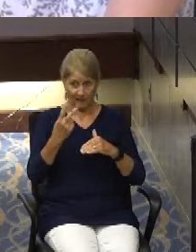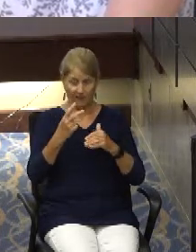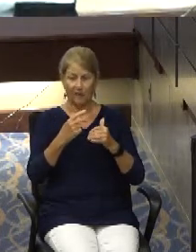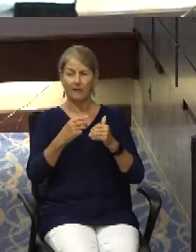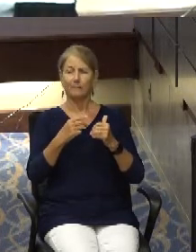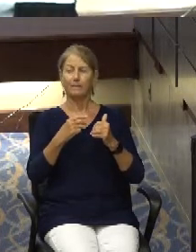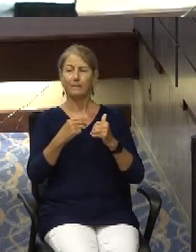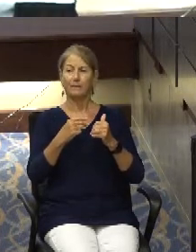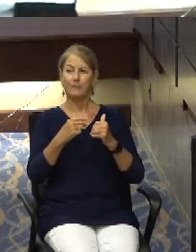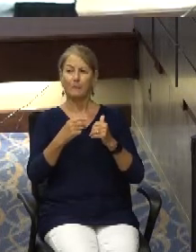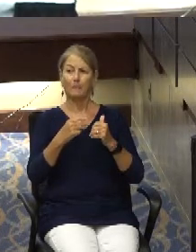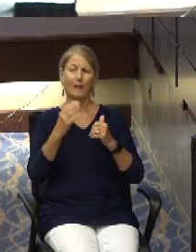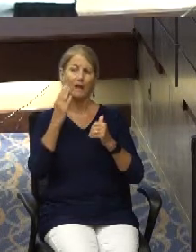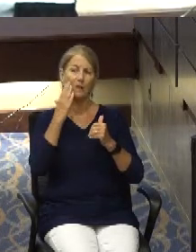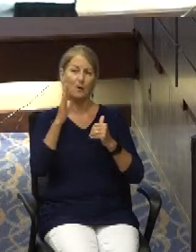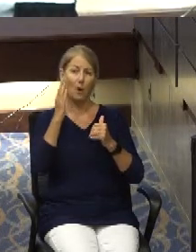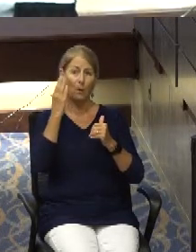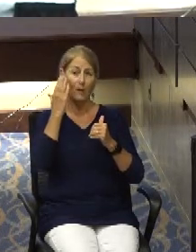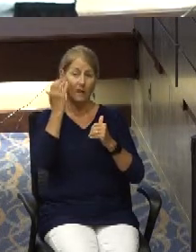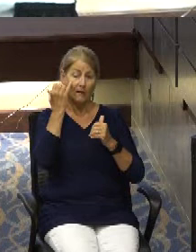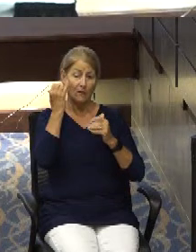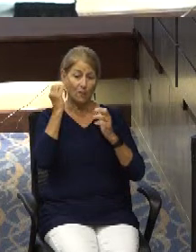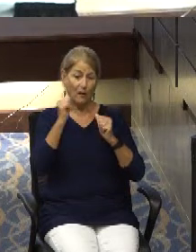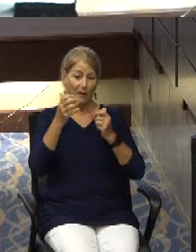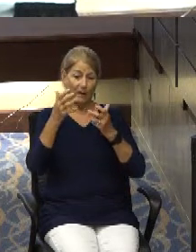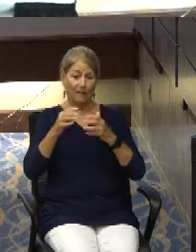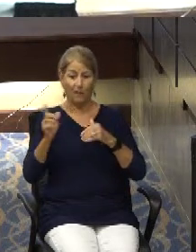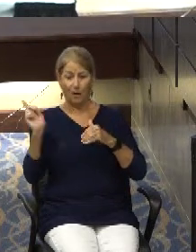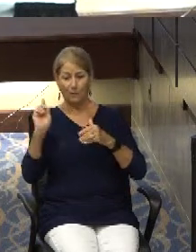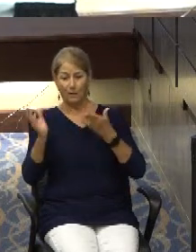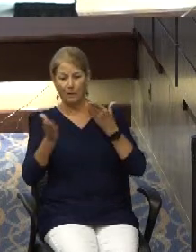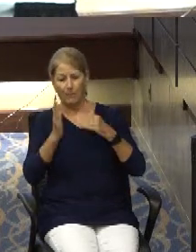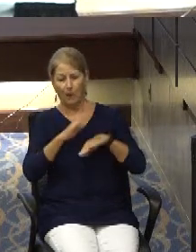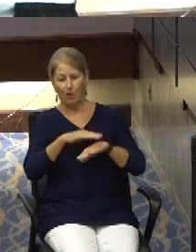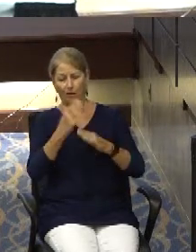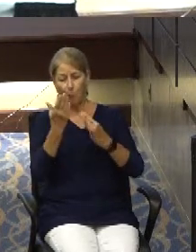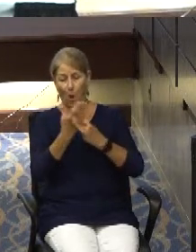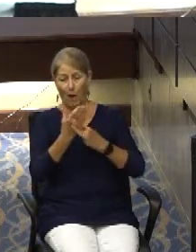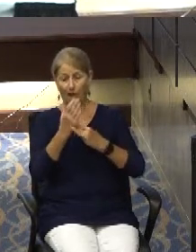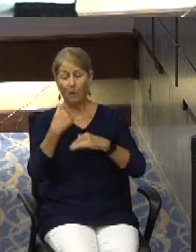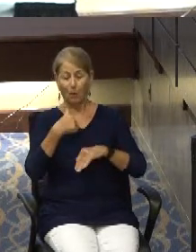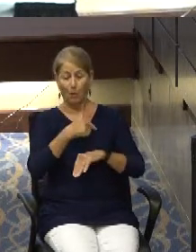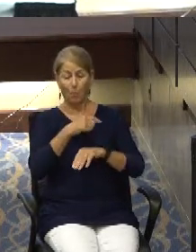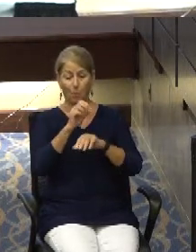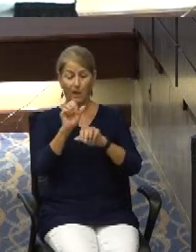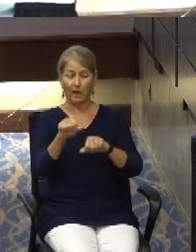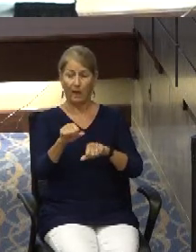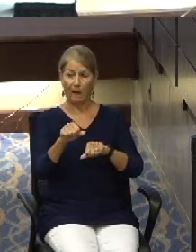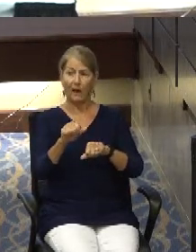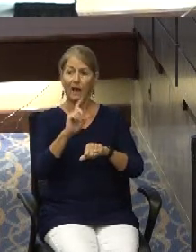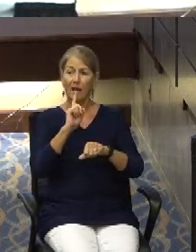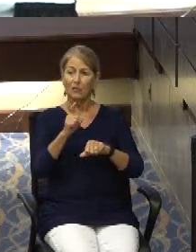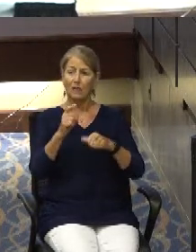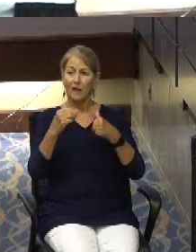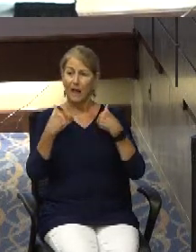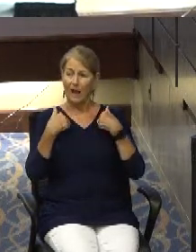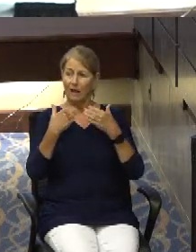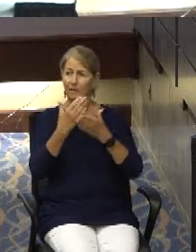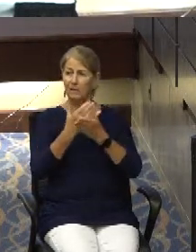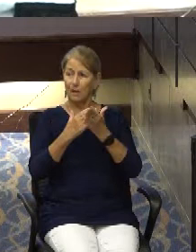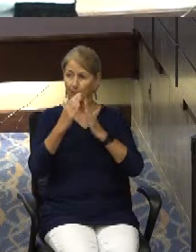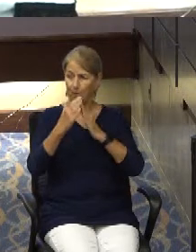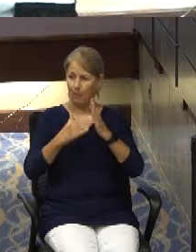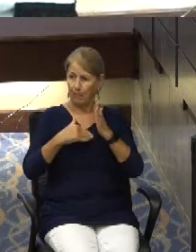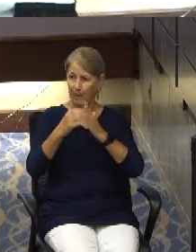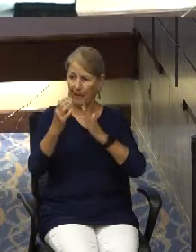Maybe, I don't know if you can leave those, and maybe on a break, we can. We actually have some paint and brushes